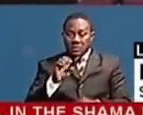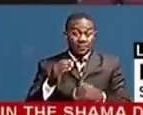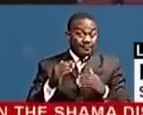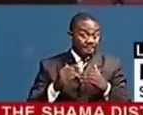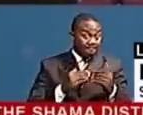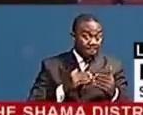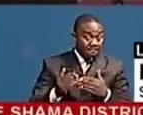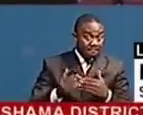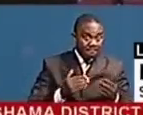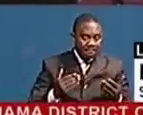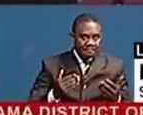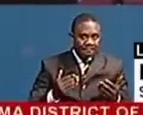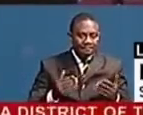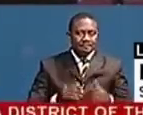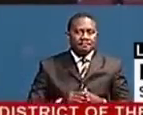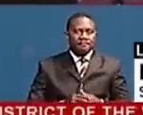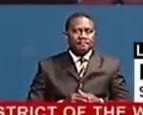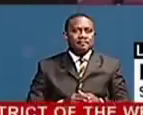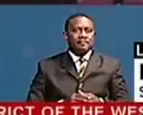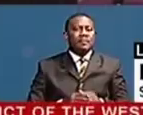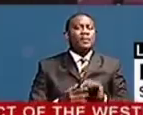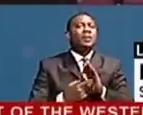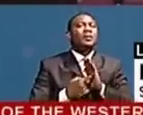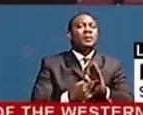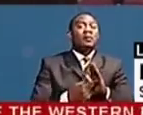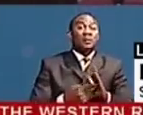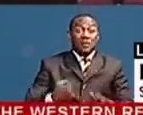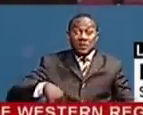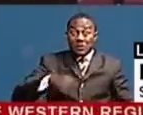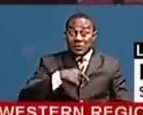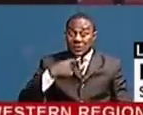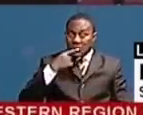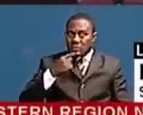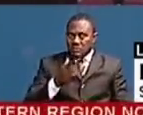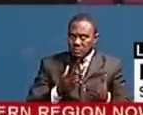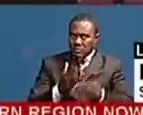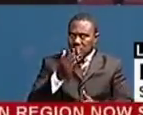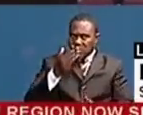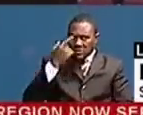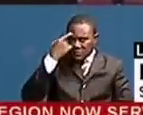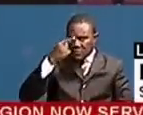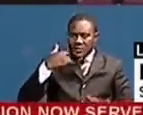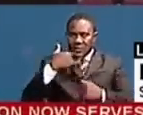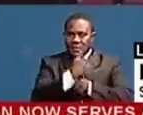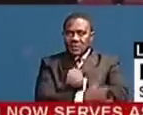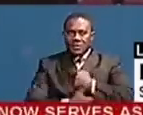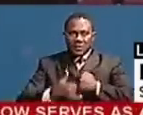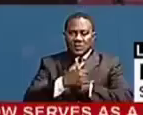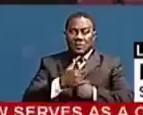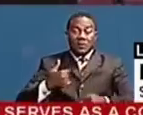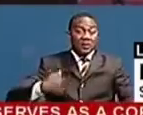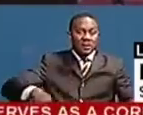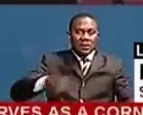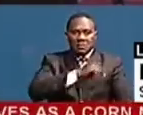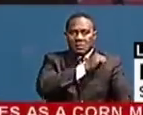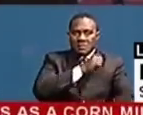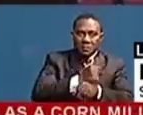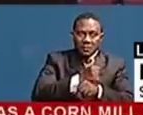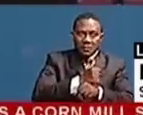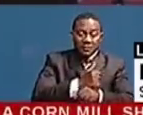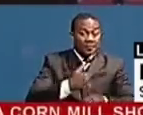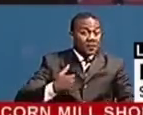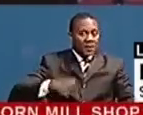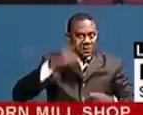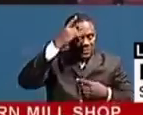However, in order to show that we mean well for this country with regard to the exercise of our awesome powers, we